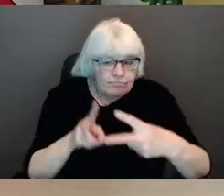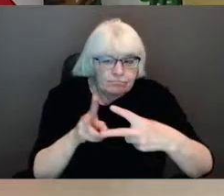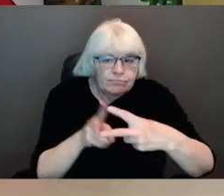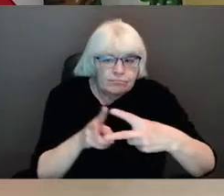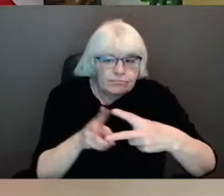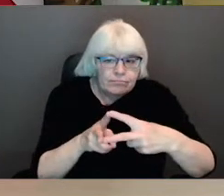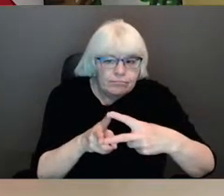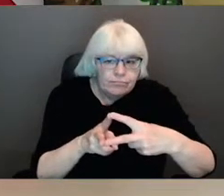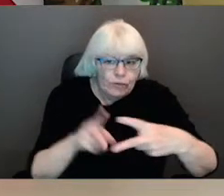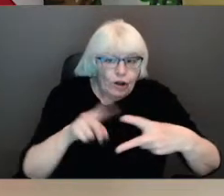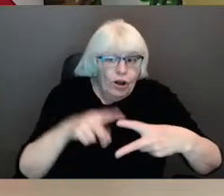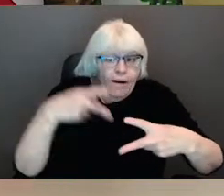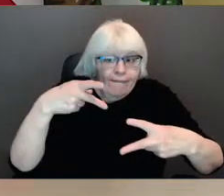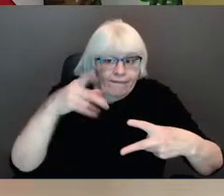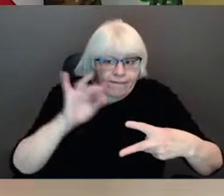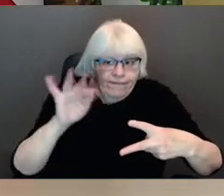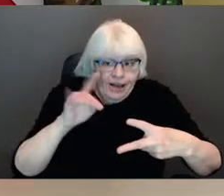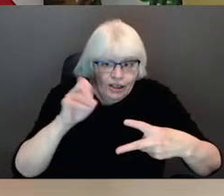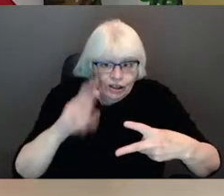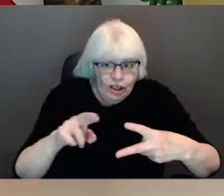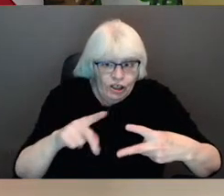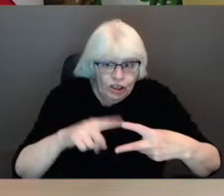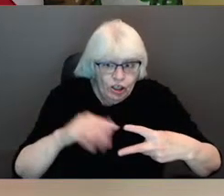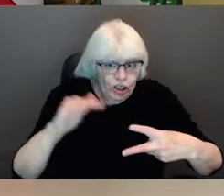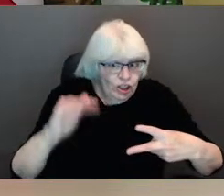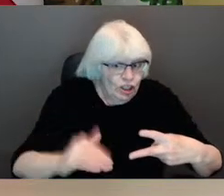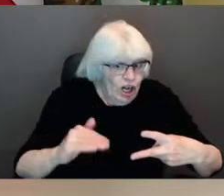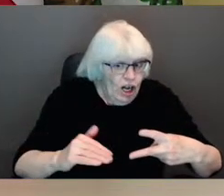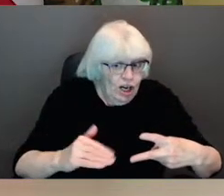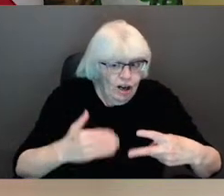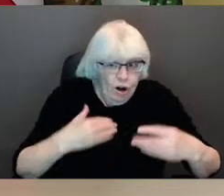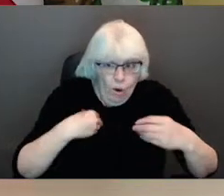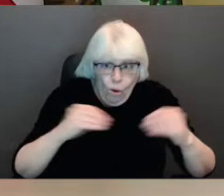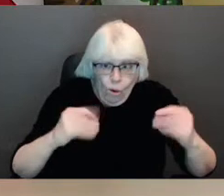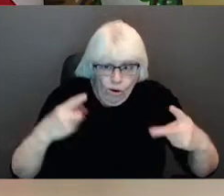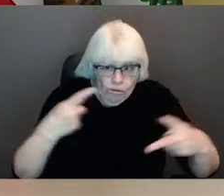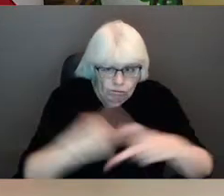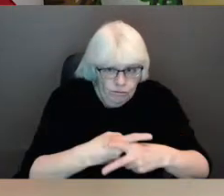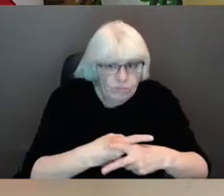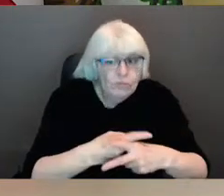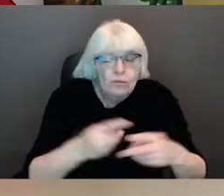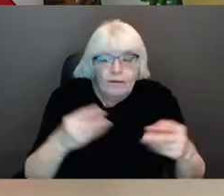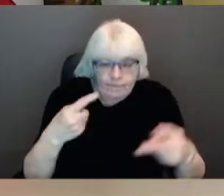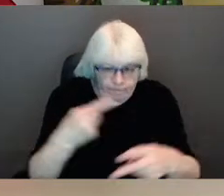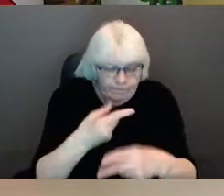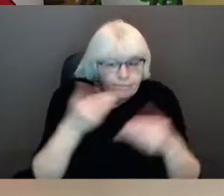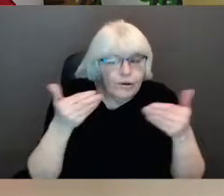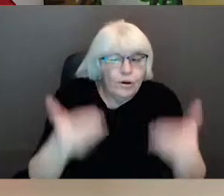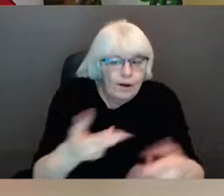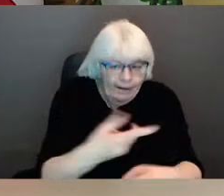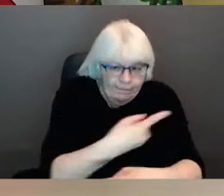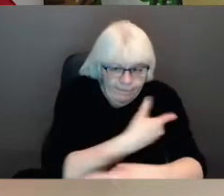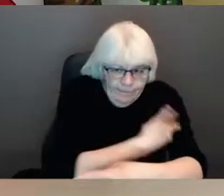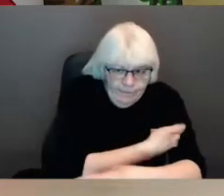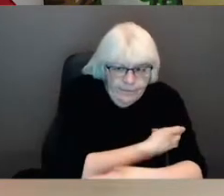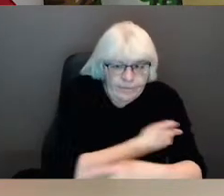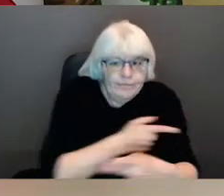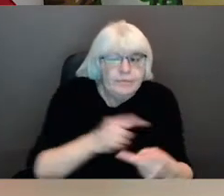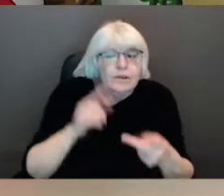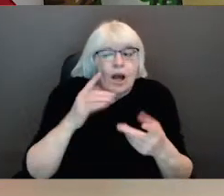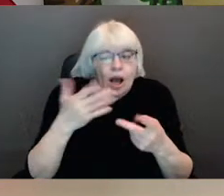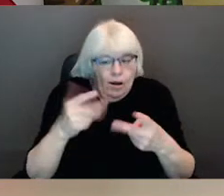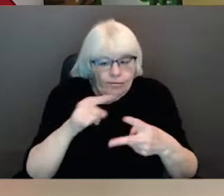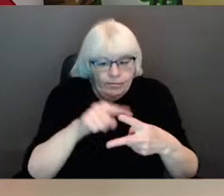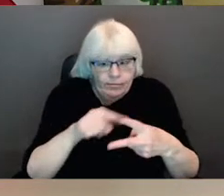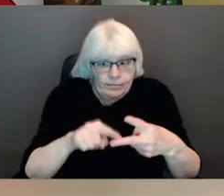who do not have contraindications to the vaccine, with an interval of 8 weeks between doses. Also, children in this age